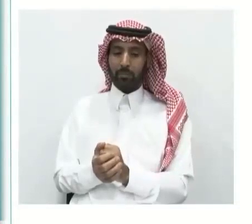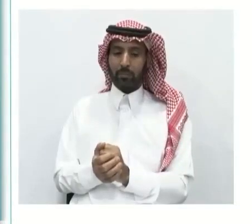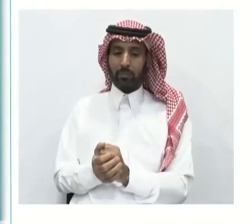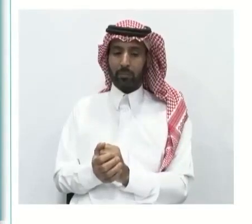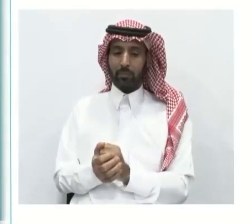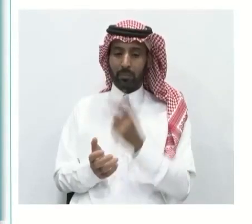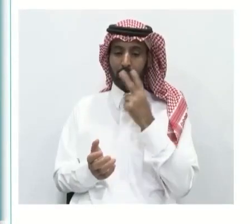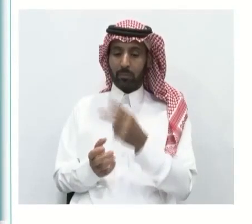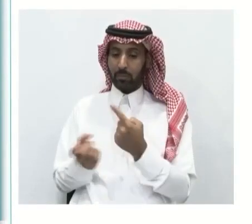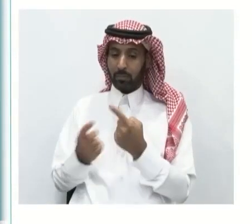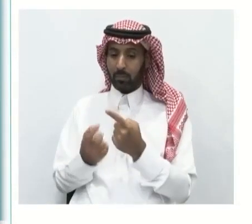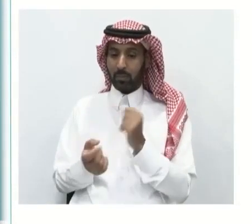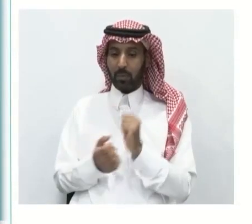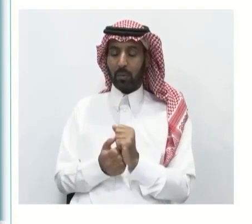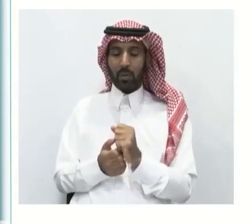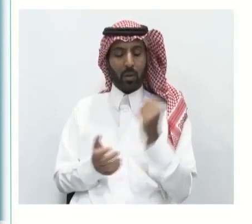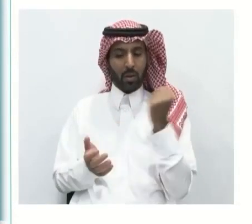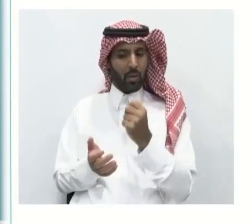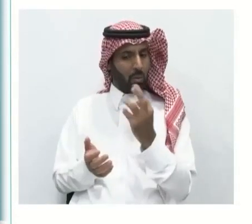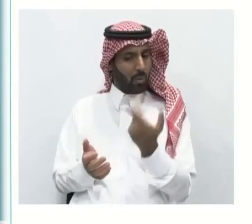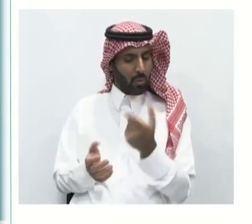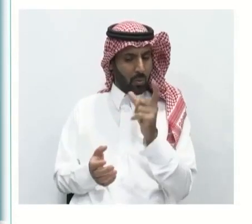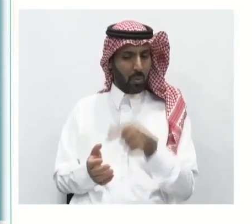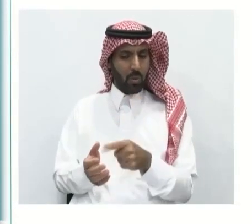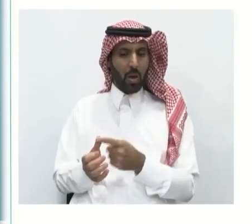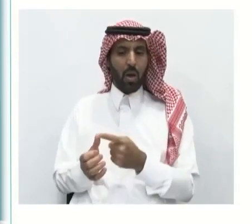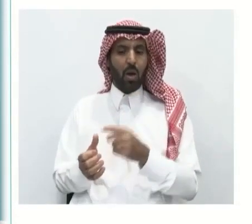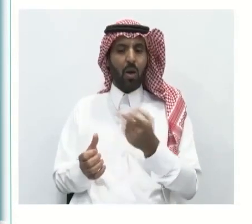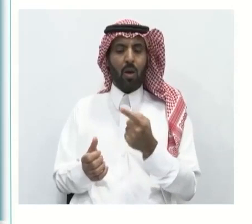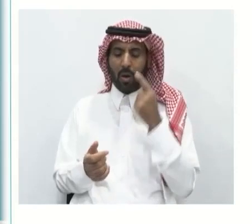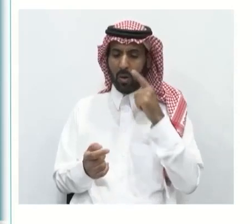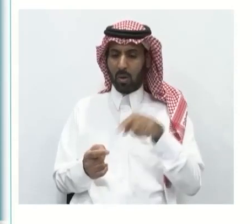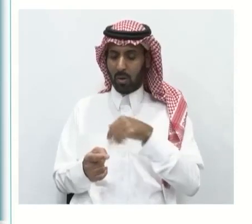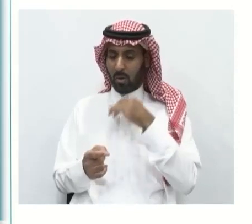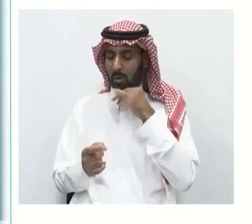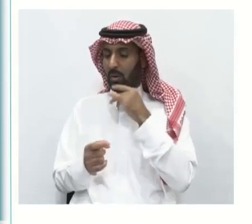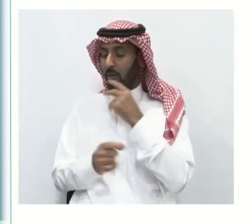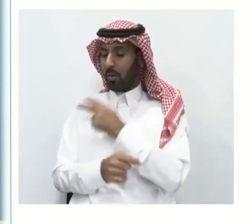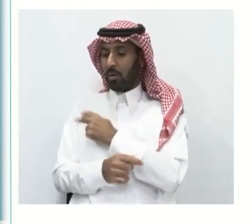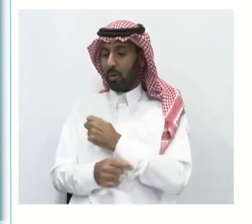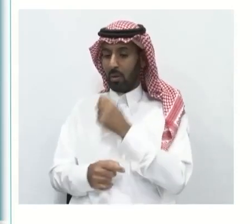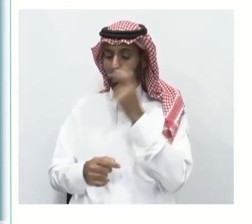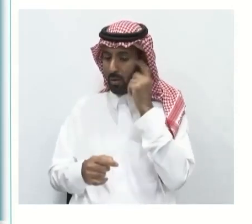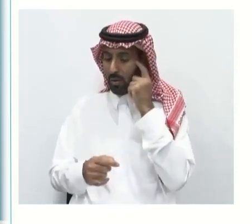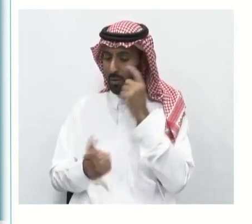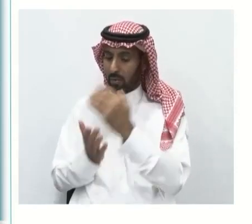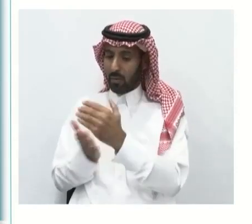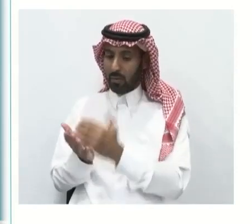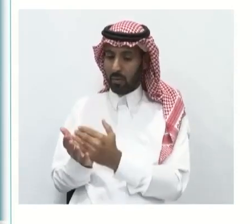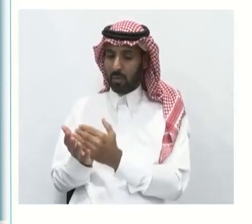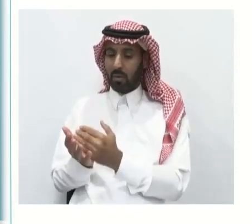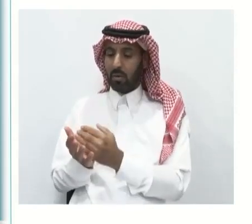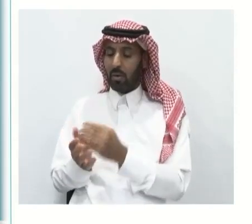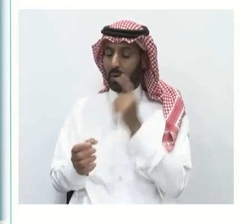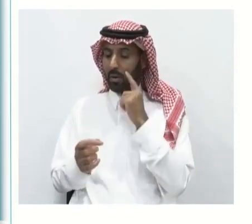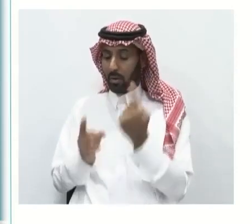"We'd like to speak with you about the murder. But first, I need to get back to the police station to file a report. Can you